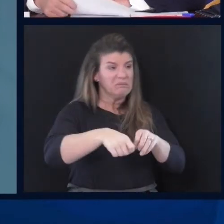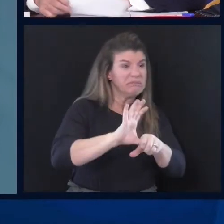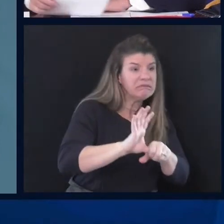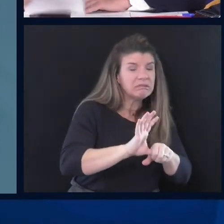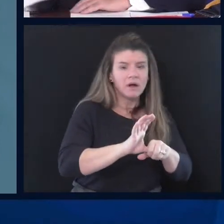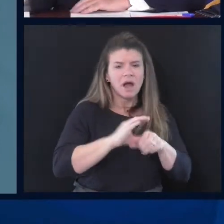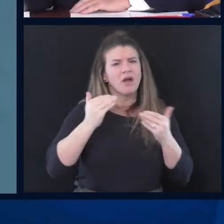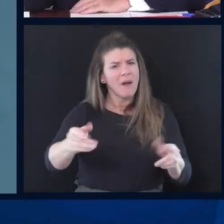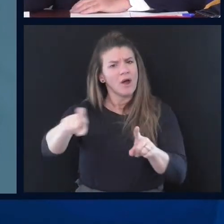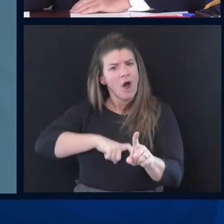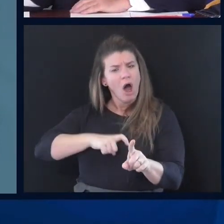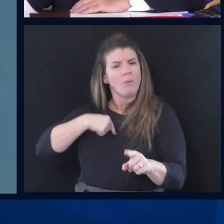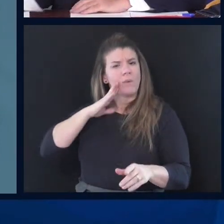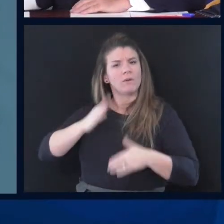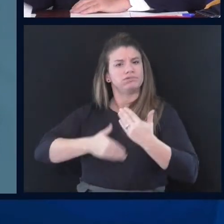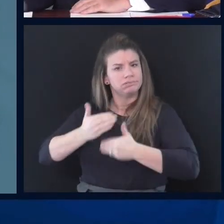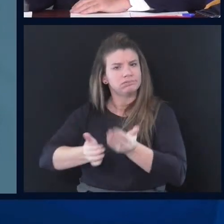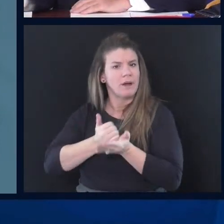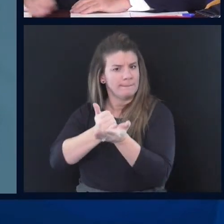we'll help you through the process.